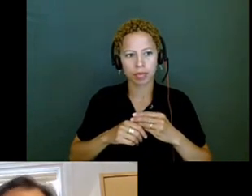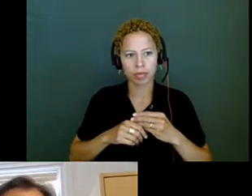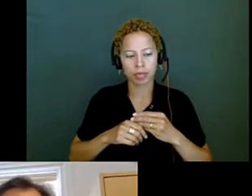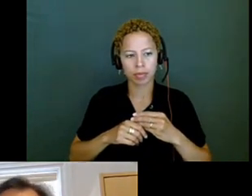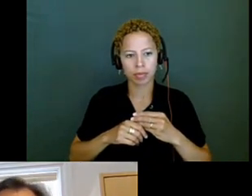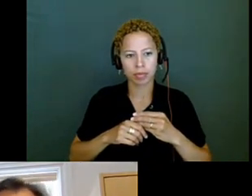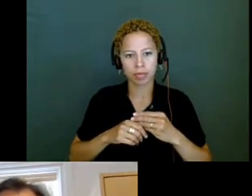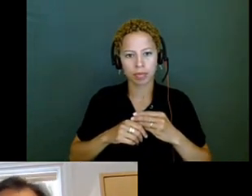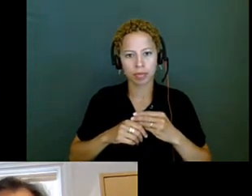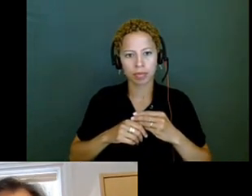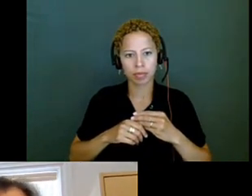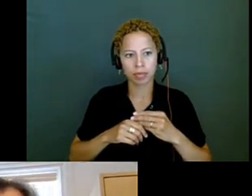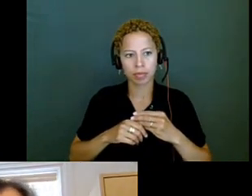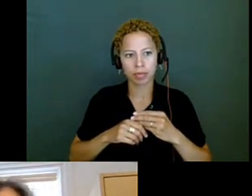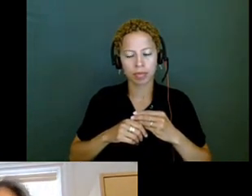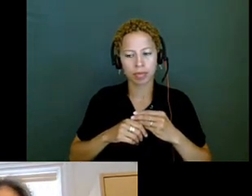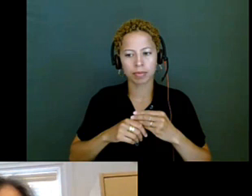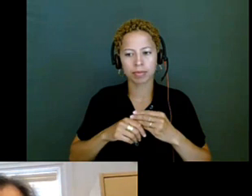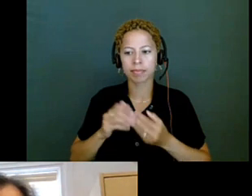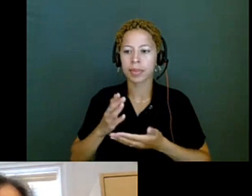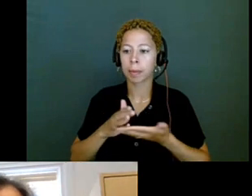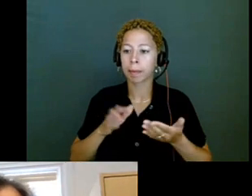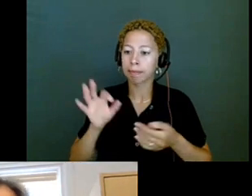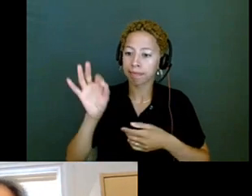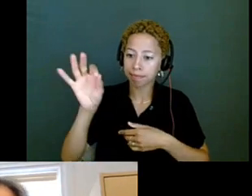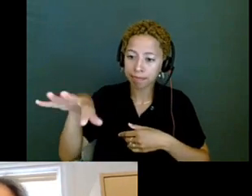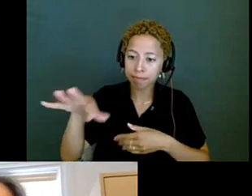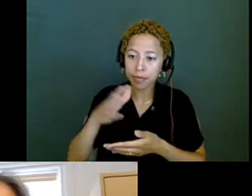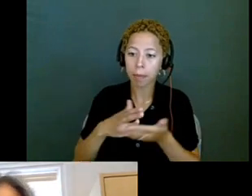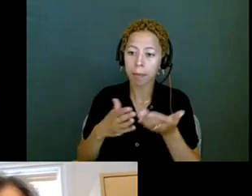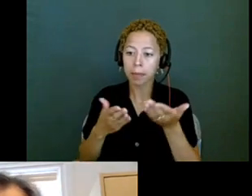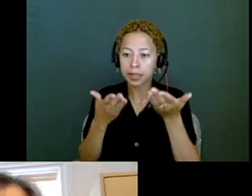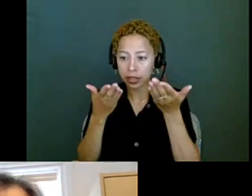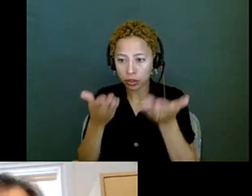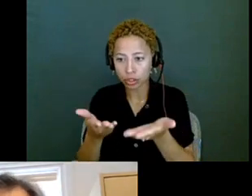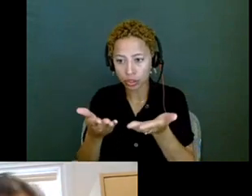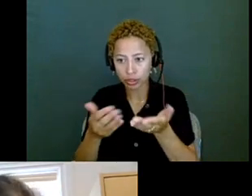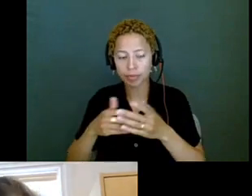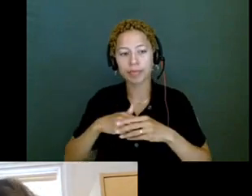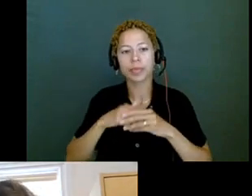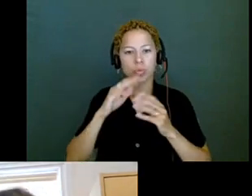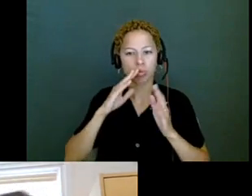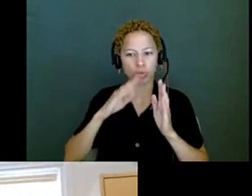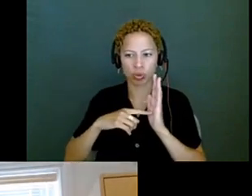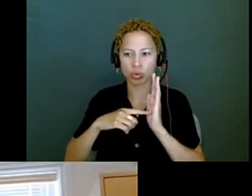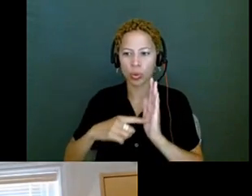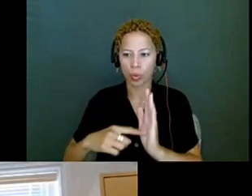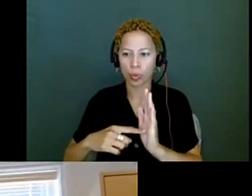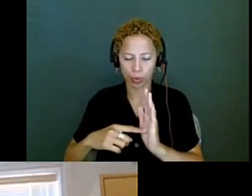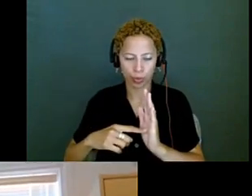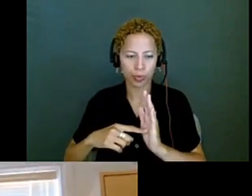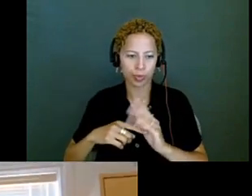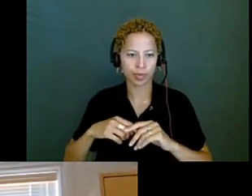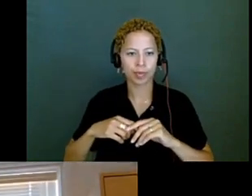Now, some of the tips and suggestions, and again, I'll show you in the slides to follow.